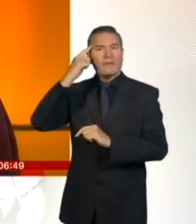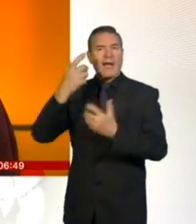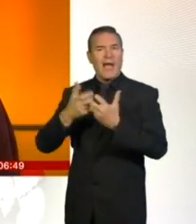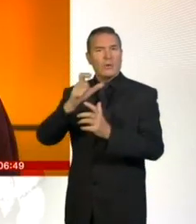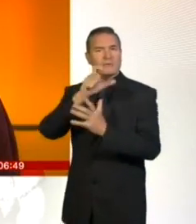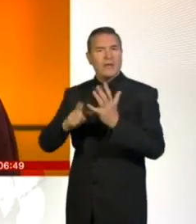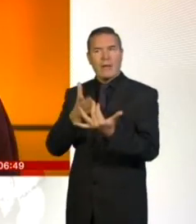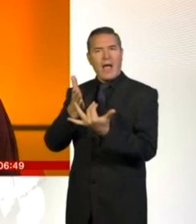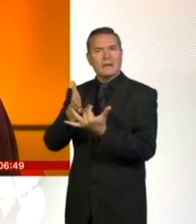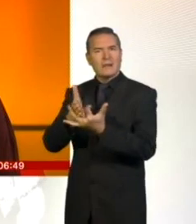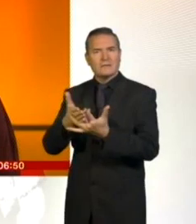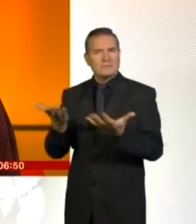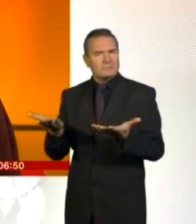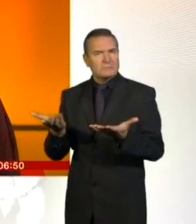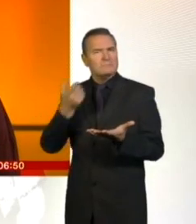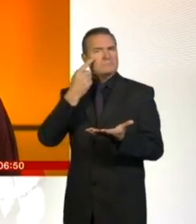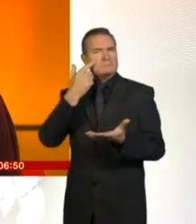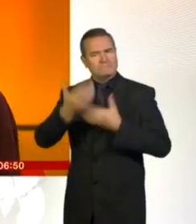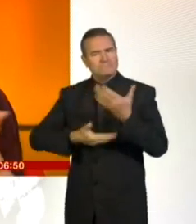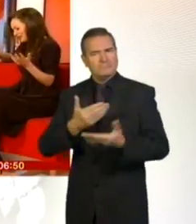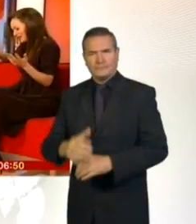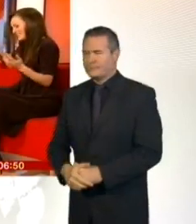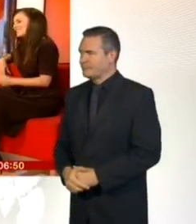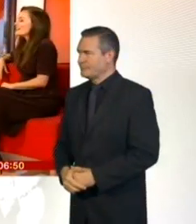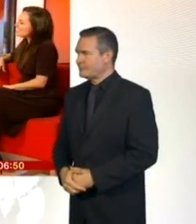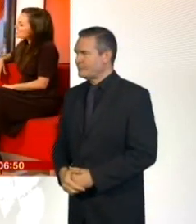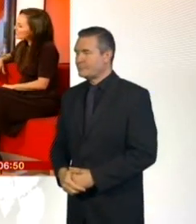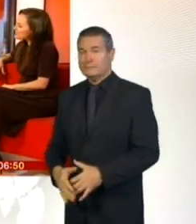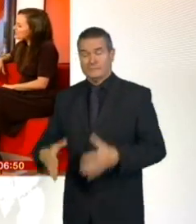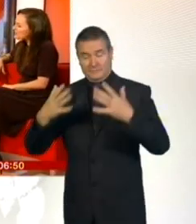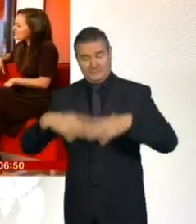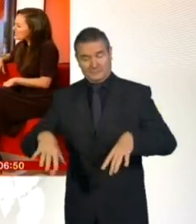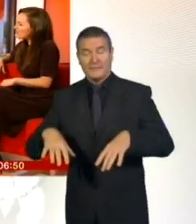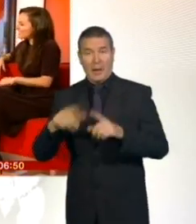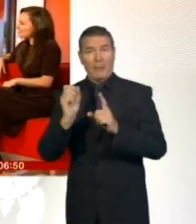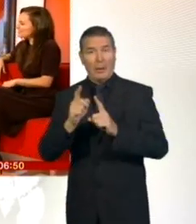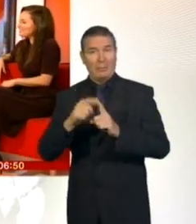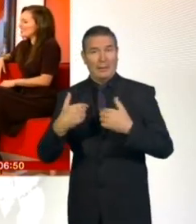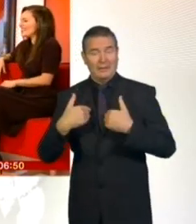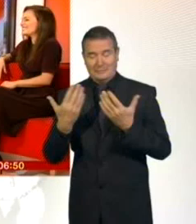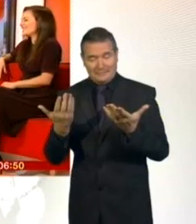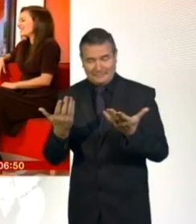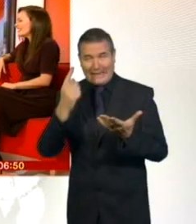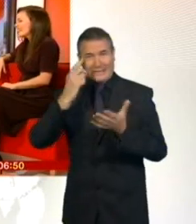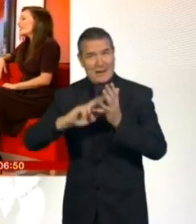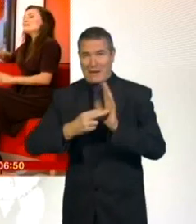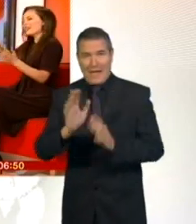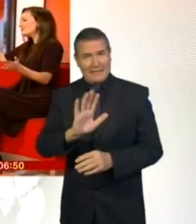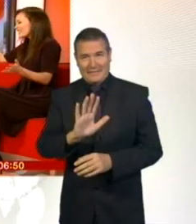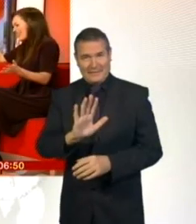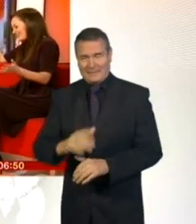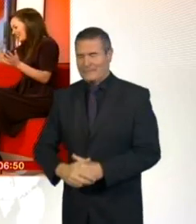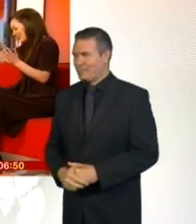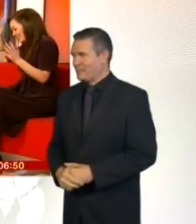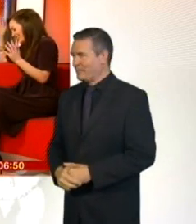here with more information. What are they being asked to do? Wearing purple as well. I know. I didn't think that through. I actually packed this a few days ago. But